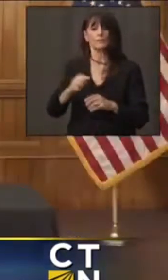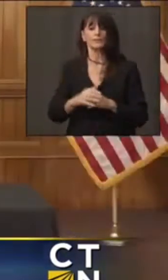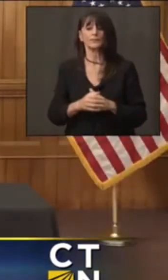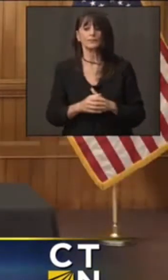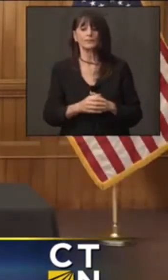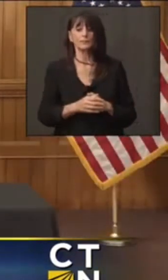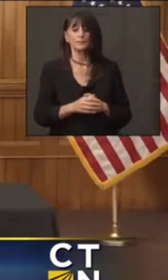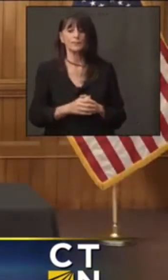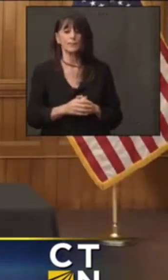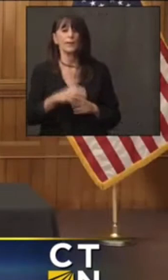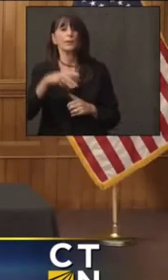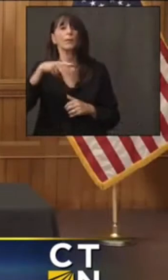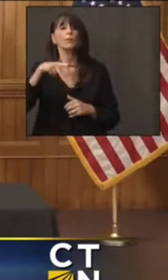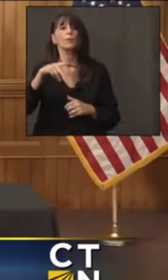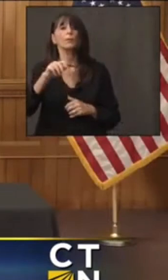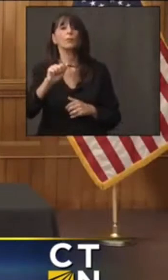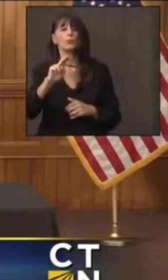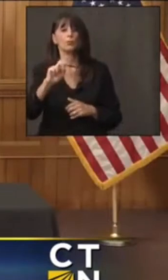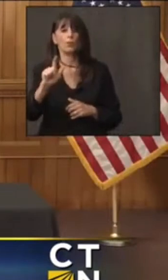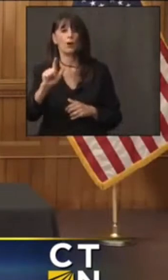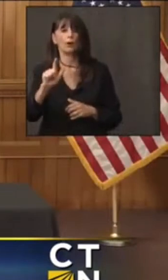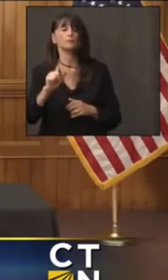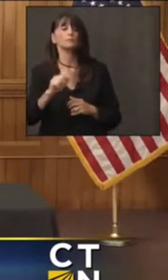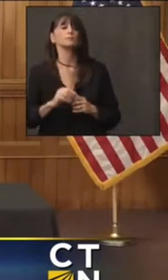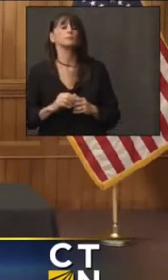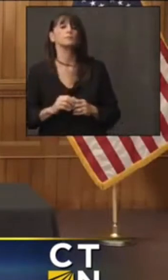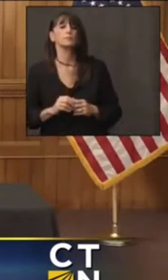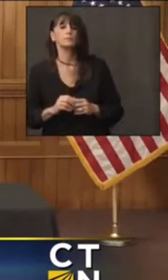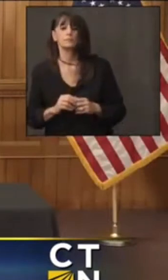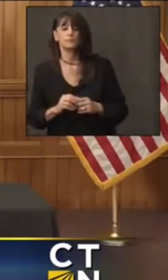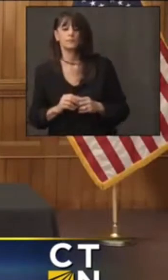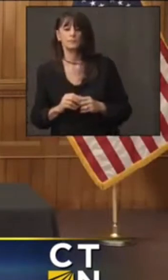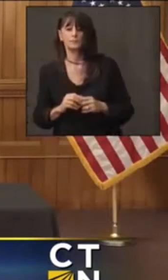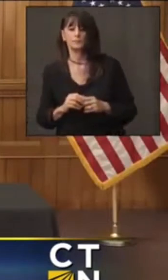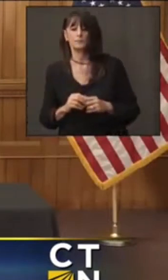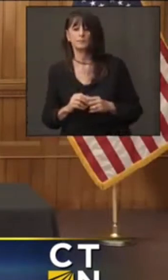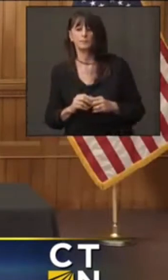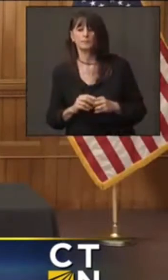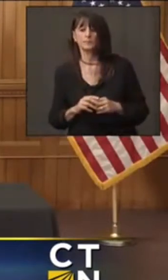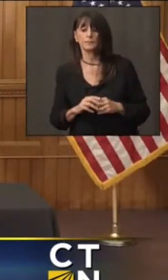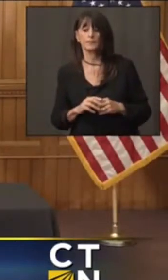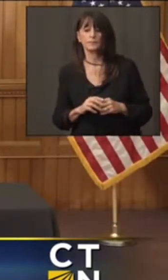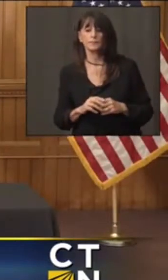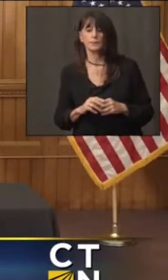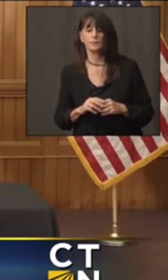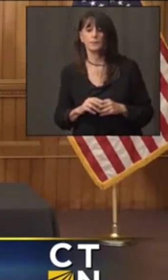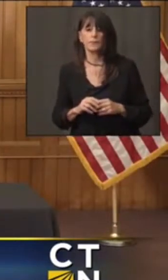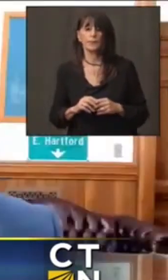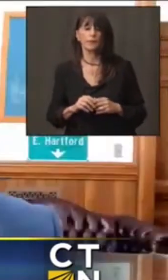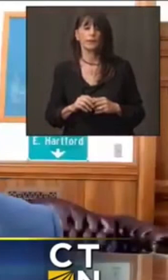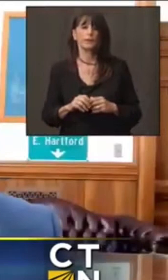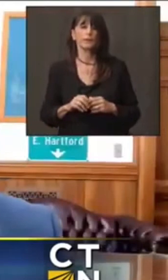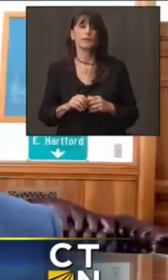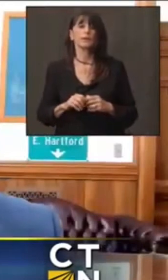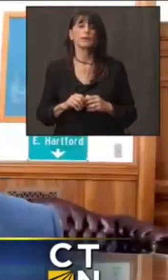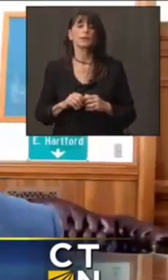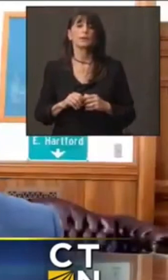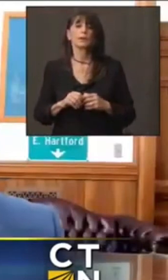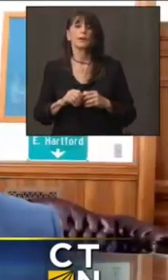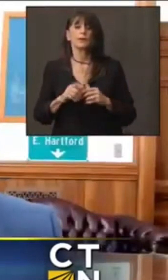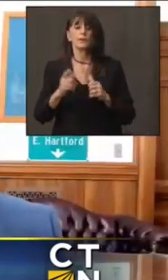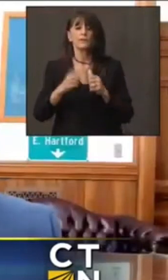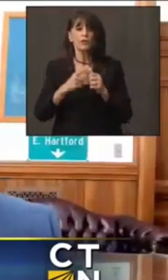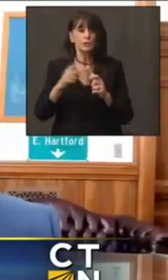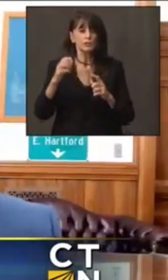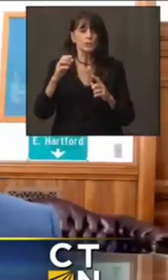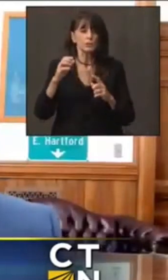add as well, as you probably know, Paz, and everyone on the line, the earliest championship that's going to be represented that was